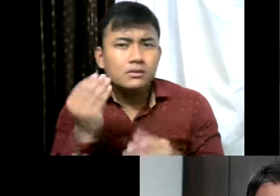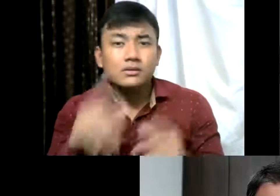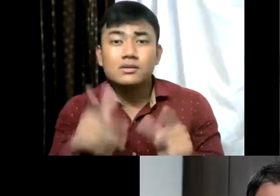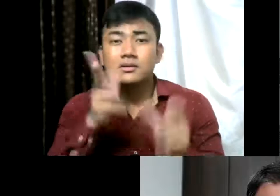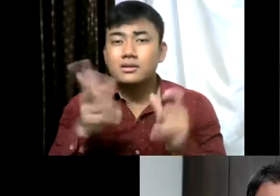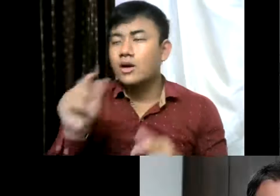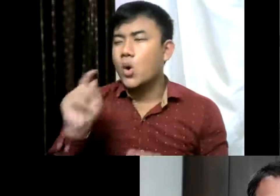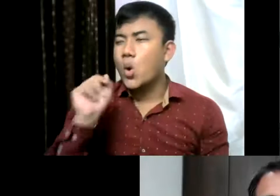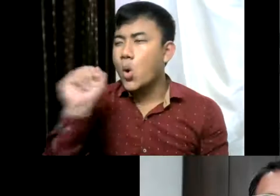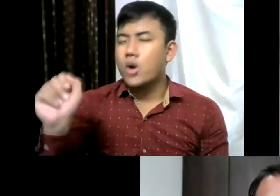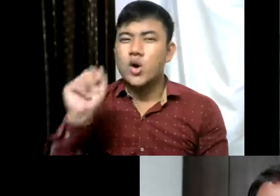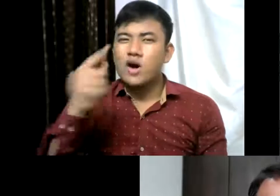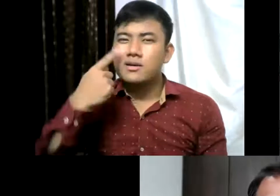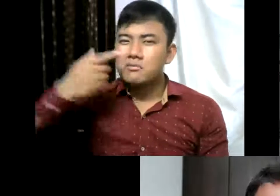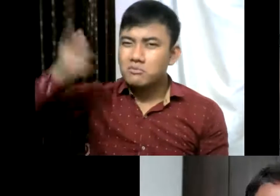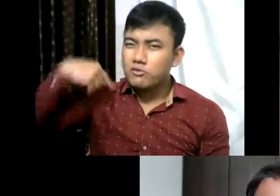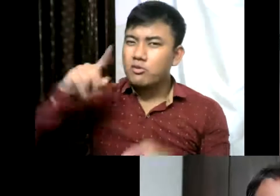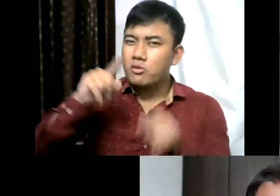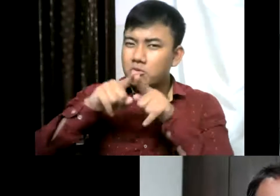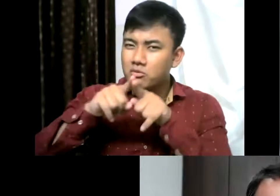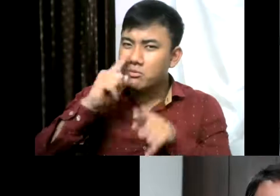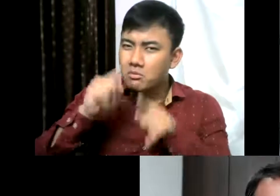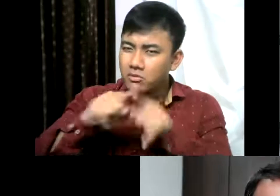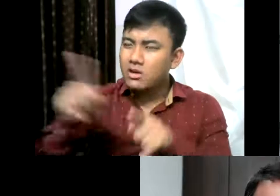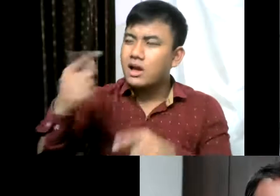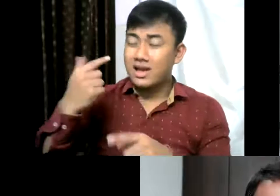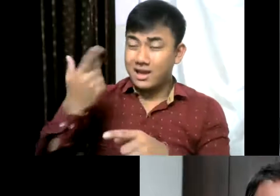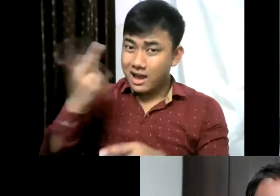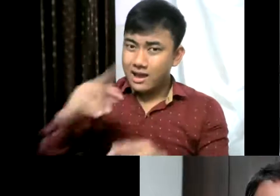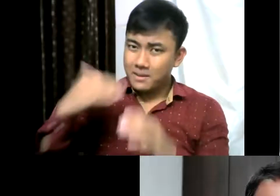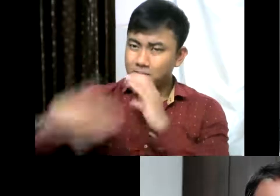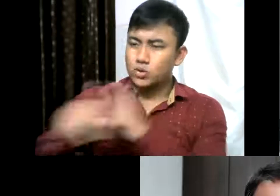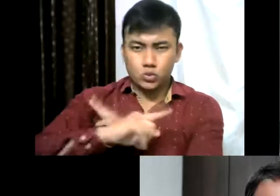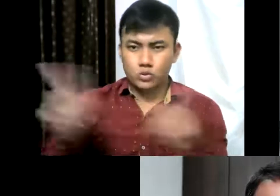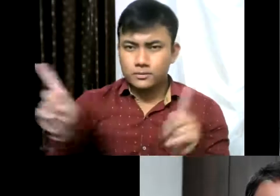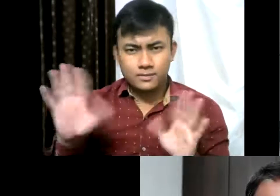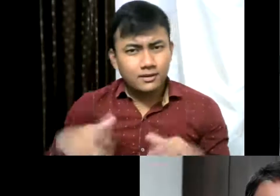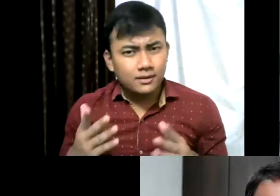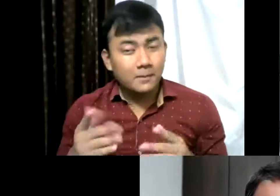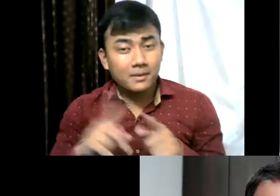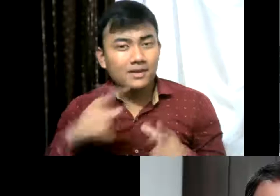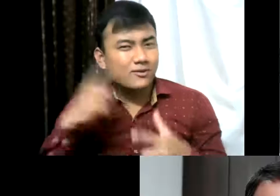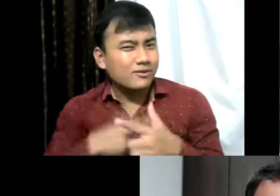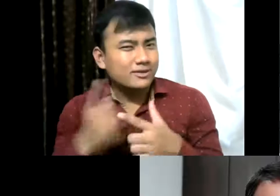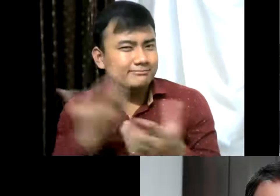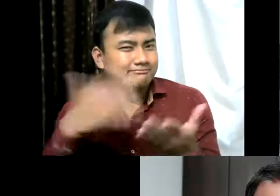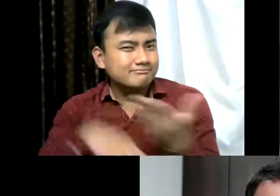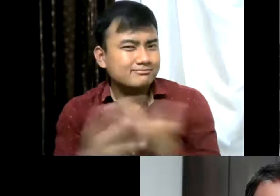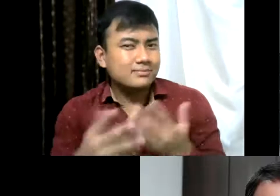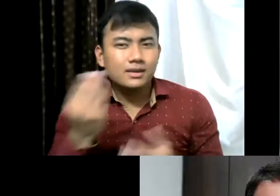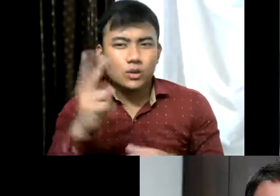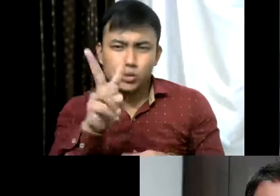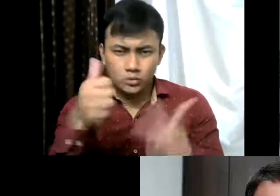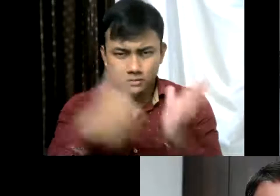ex, right? And that was that was there in all social media platforms. But the funny thing is that in those 2 months, I